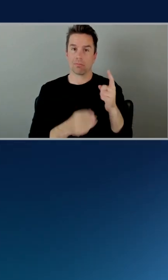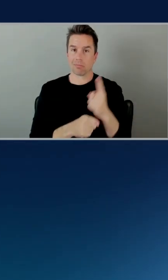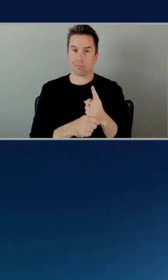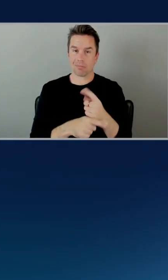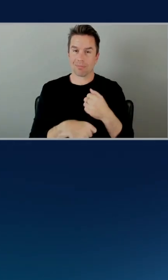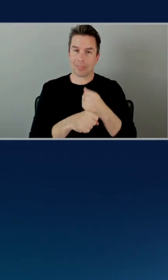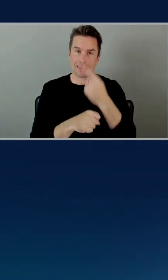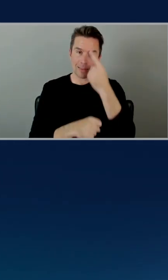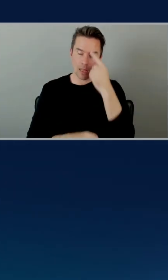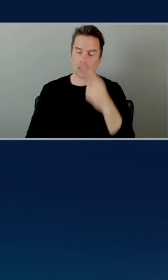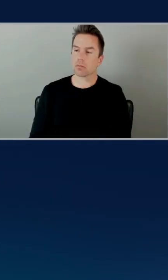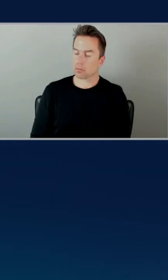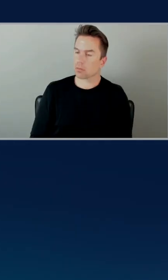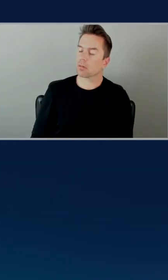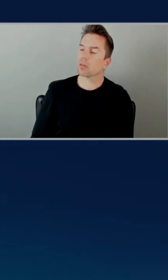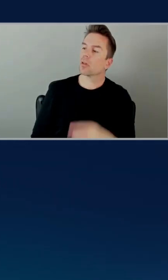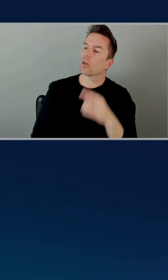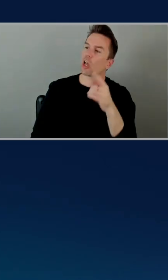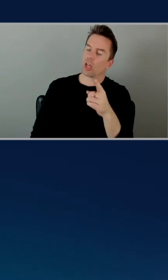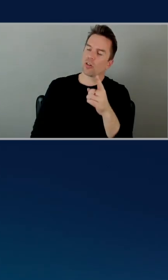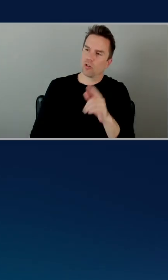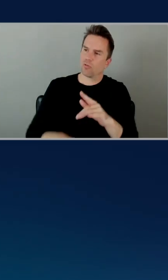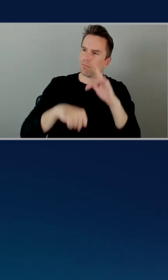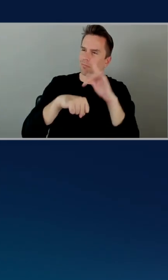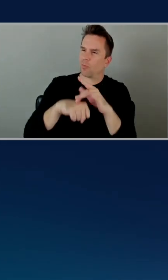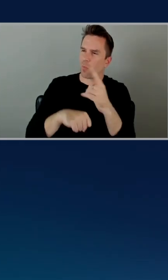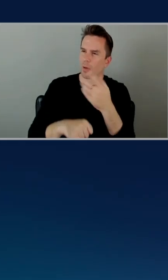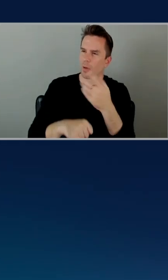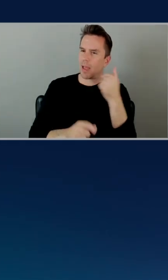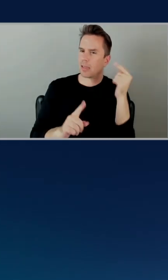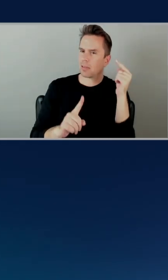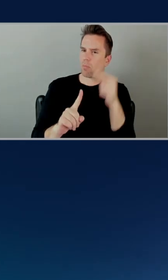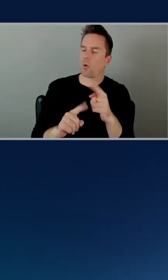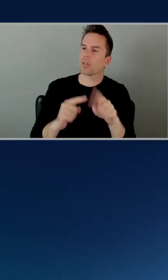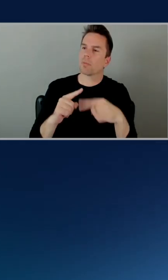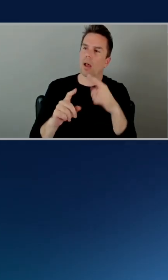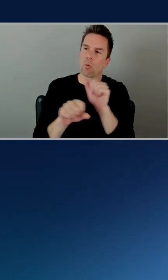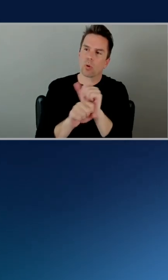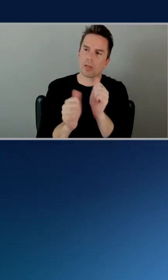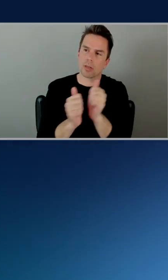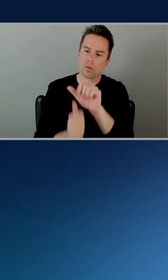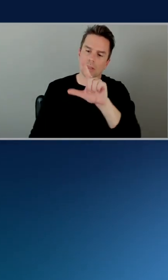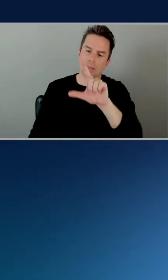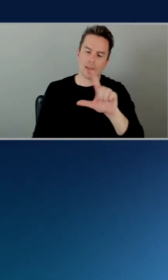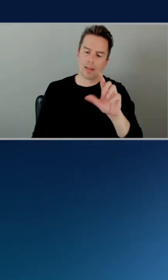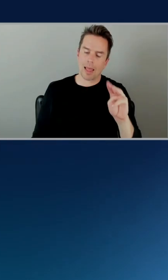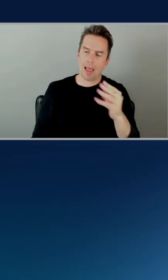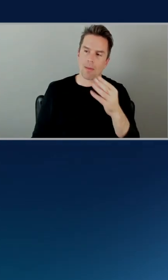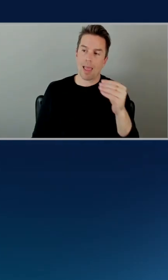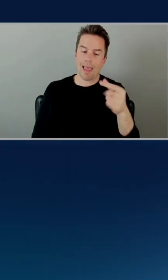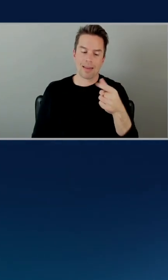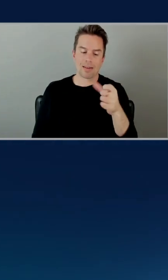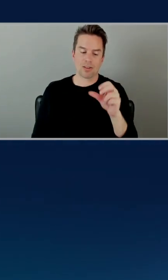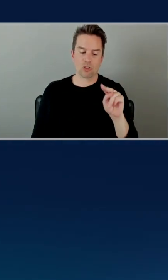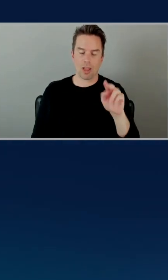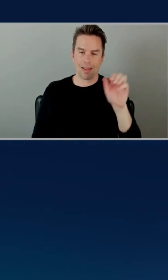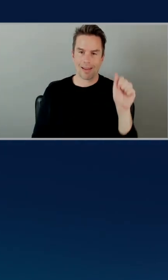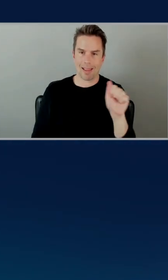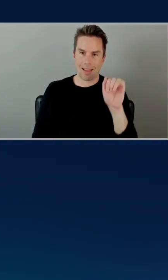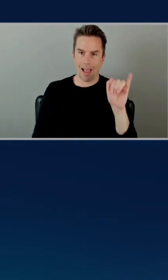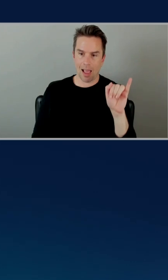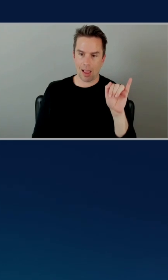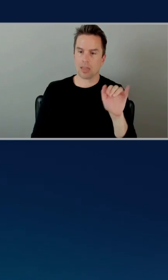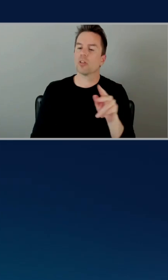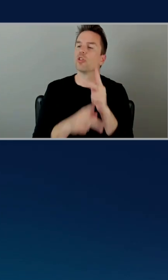on probably one of the best points about working with LLMs and working with Gen AI. Treat it like